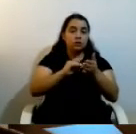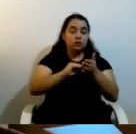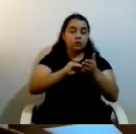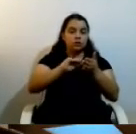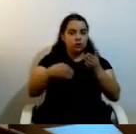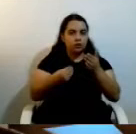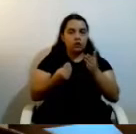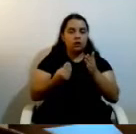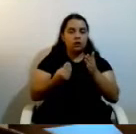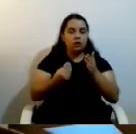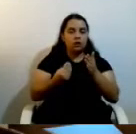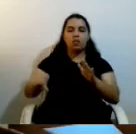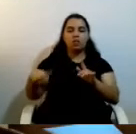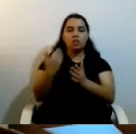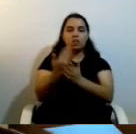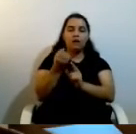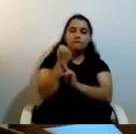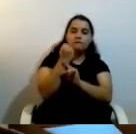and supervise our assistants.